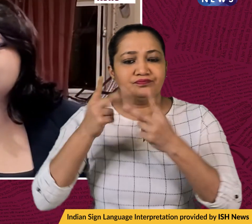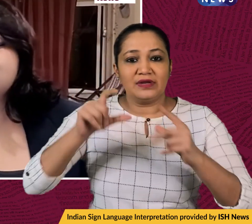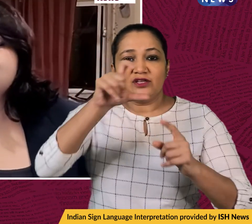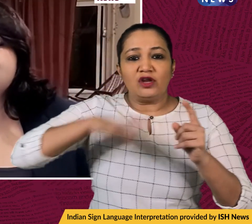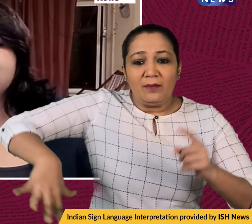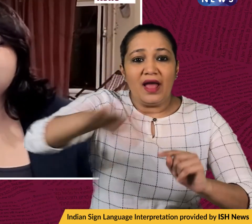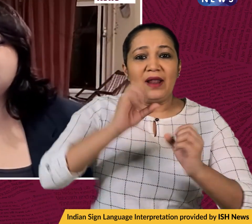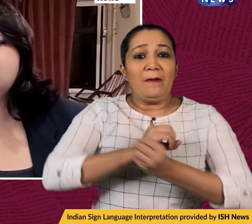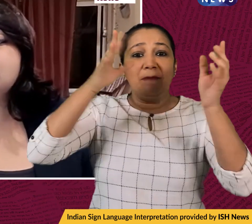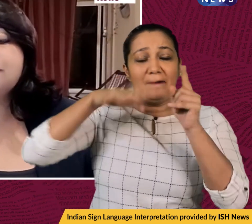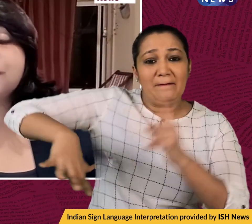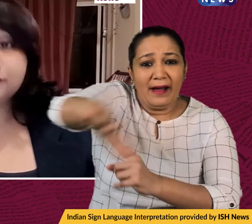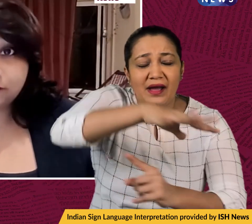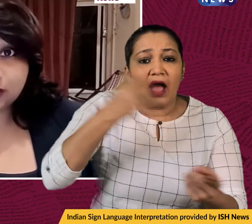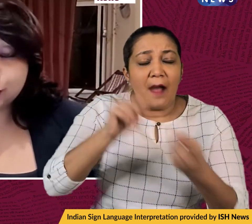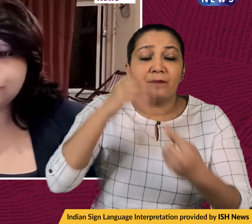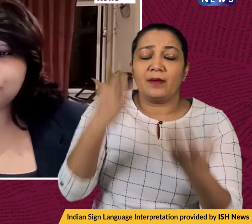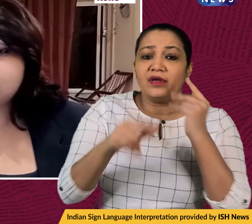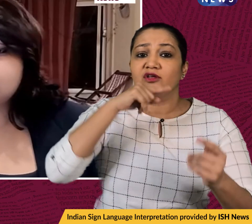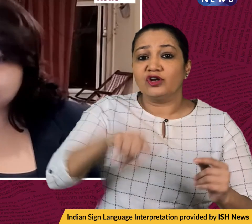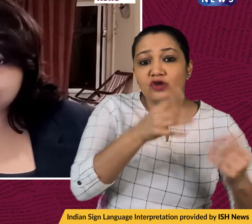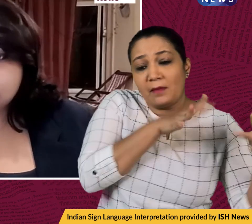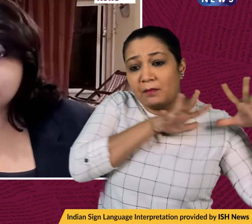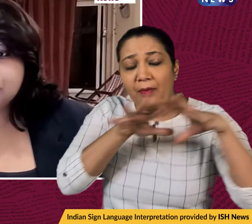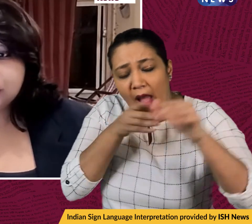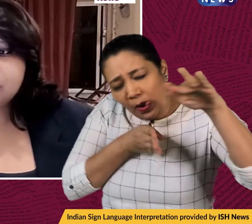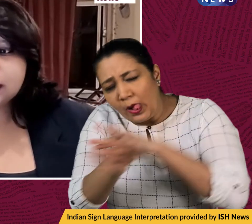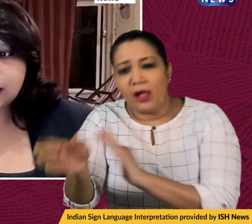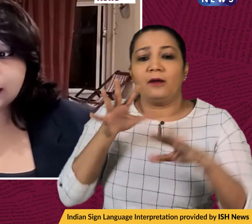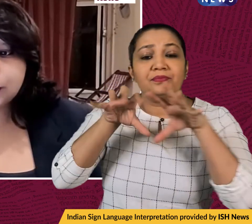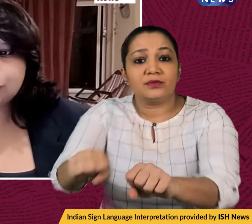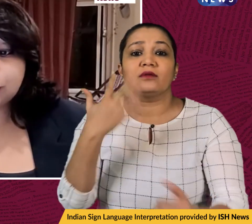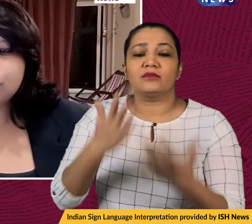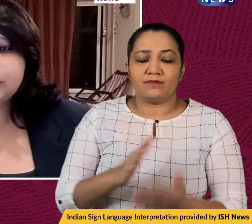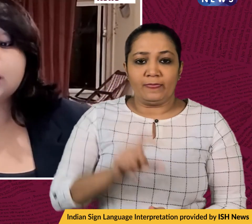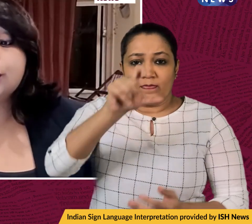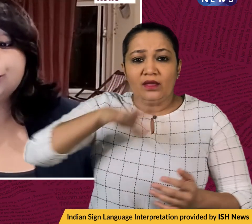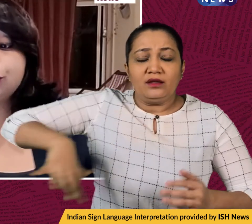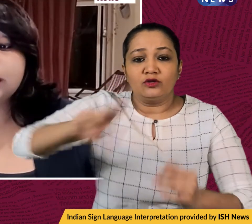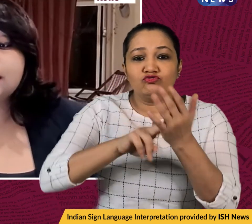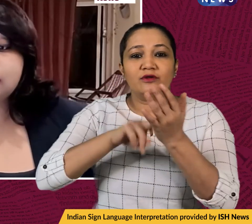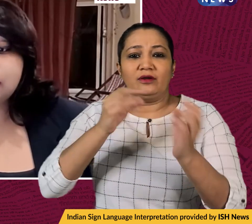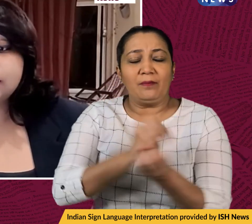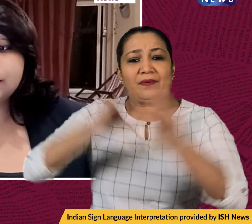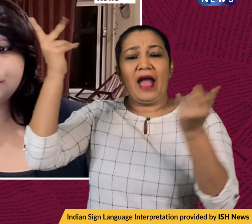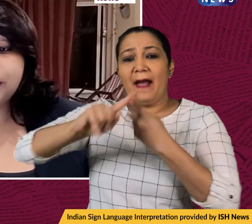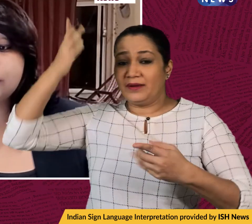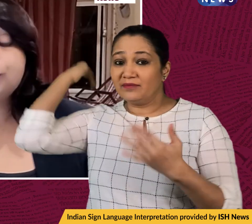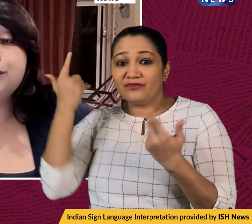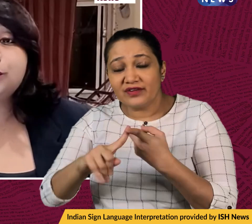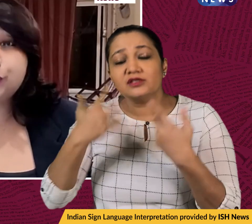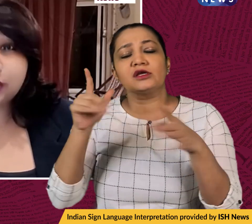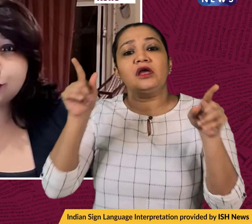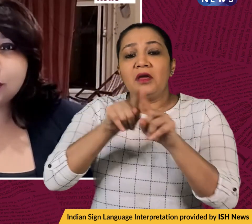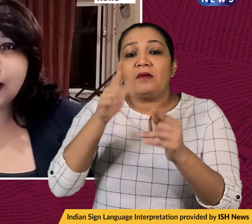Chernobyl exclusion zone amid fear of invasion from Russia. It believes that the site where the Chernobyl nuclear disaster took place